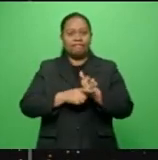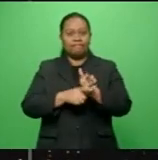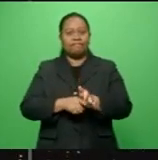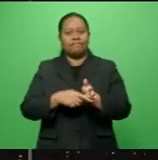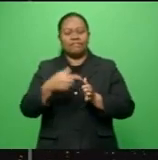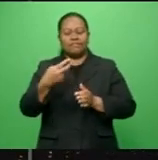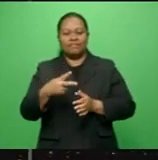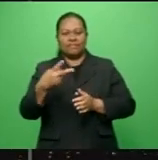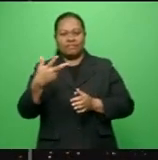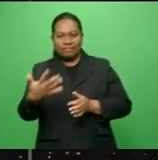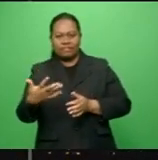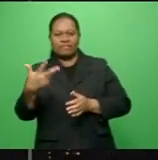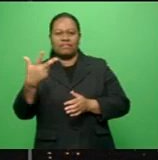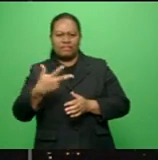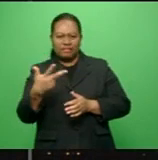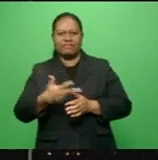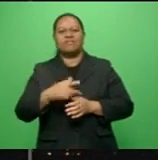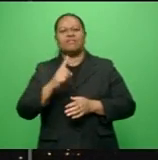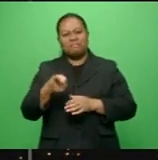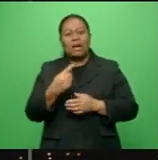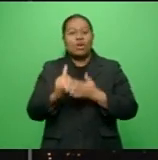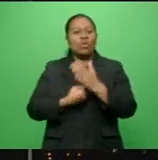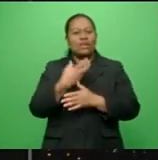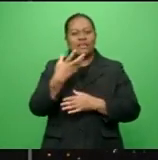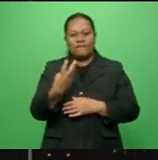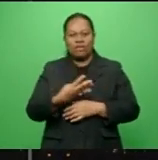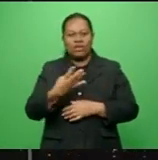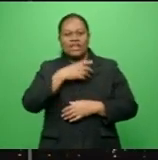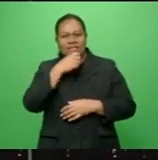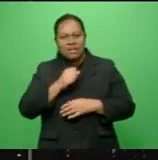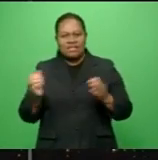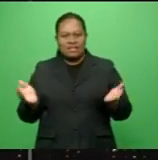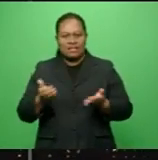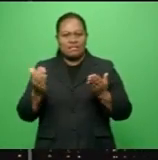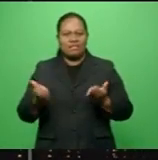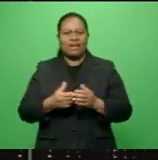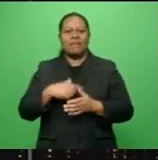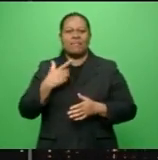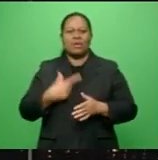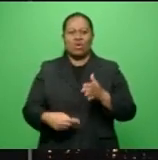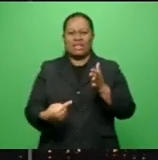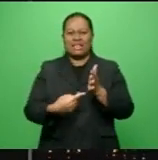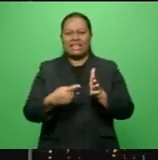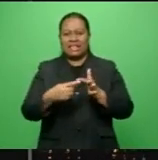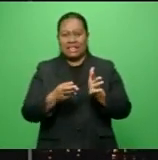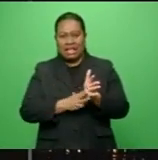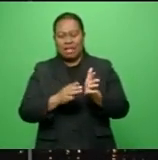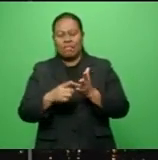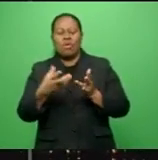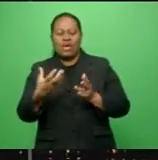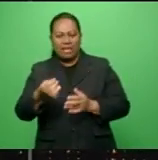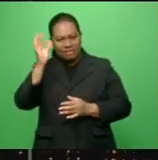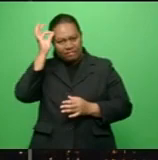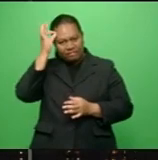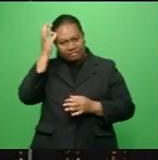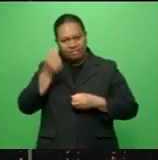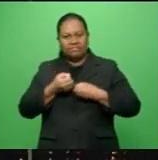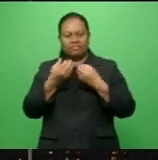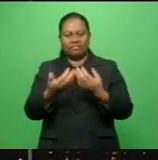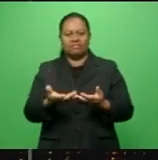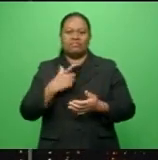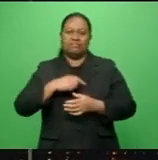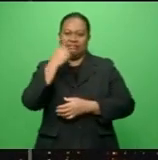25-18, but the side also played with 14 men midway in the first half after Lokdemo Raimbevu was yellow-carded for a late tackle.